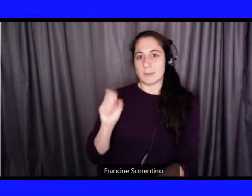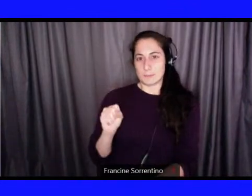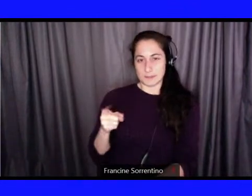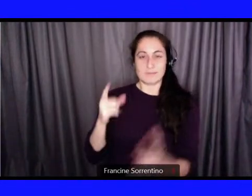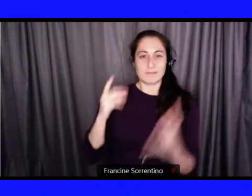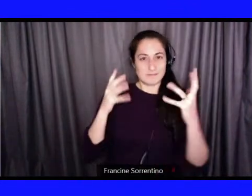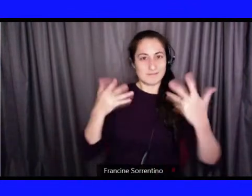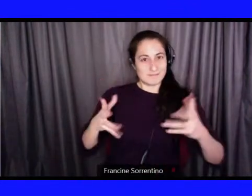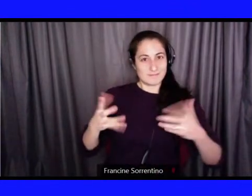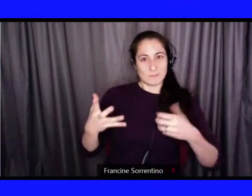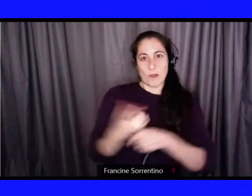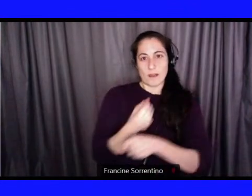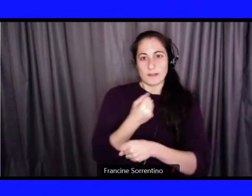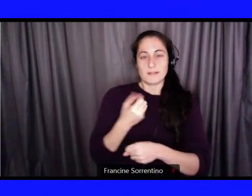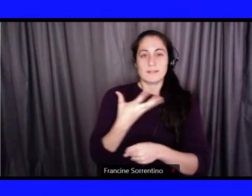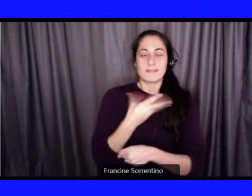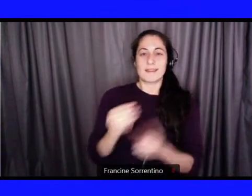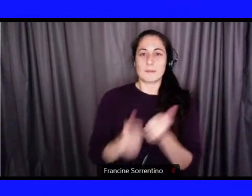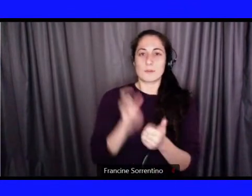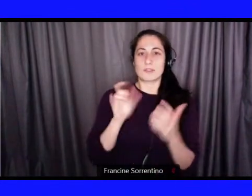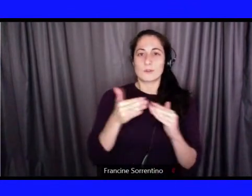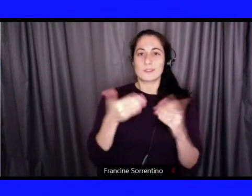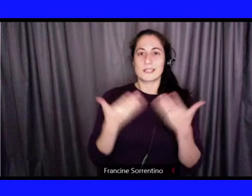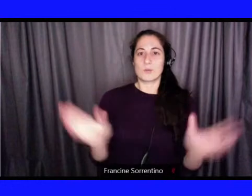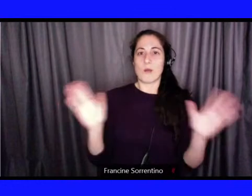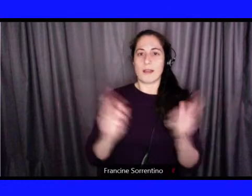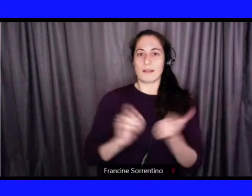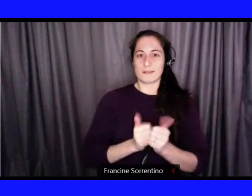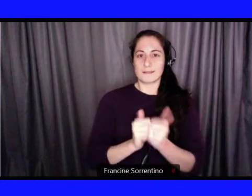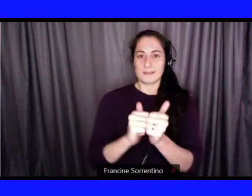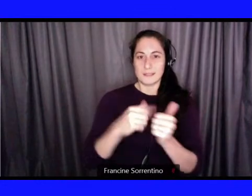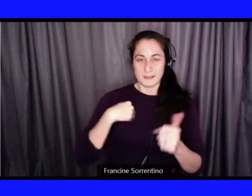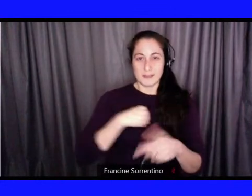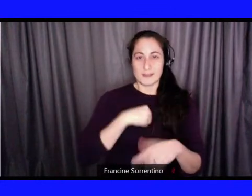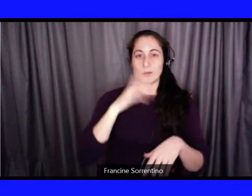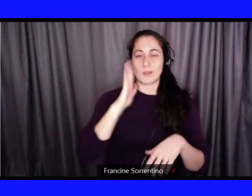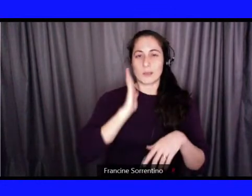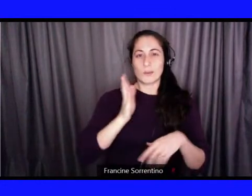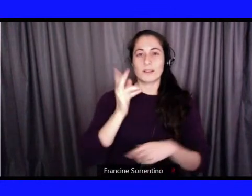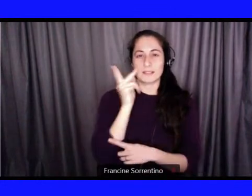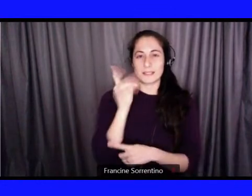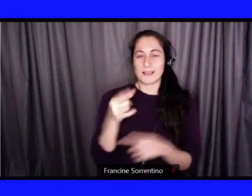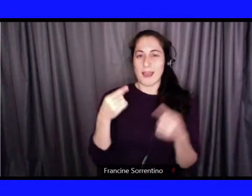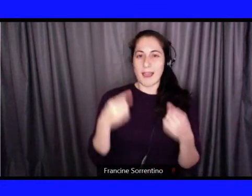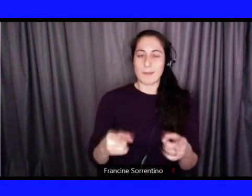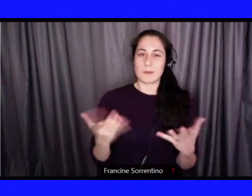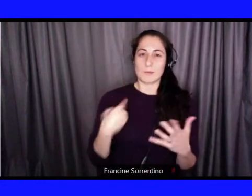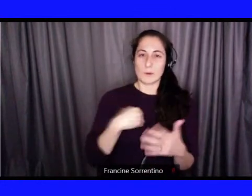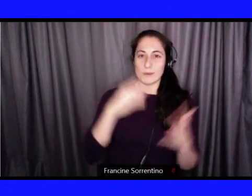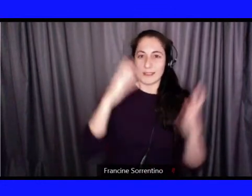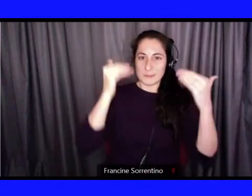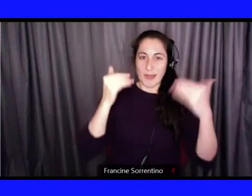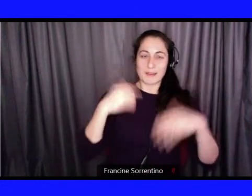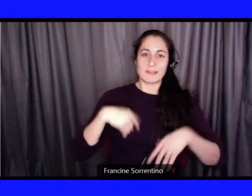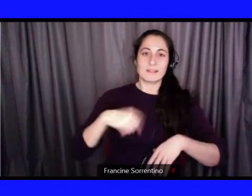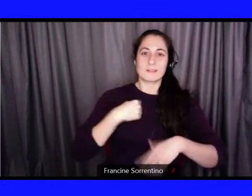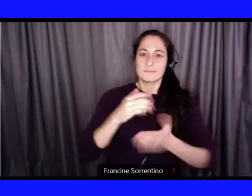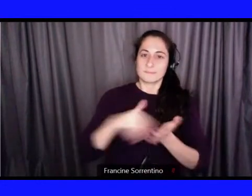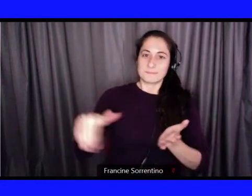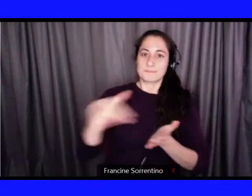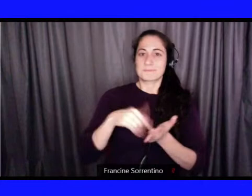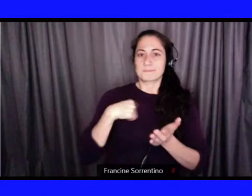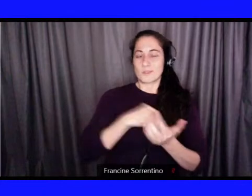power there. And I think that'll be really interesting as we look towards the speaker's race, which is going to be the next big horse